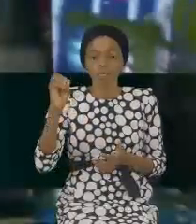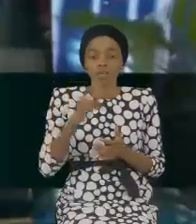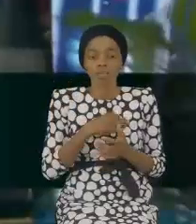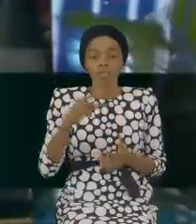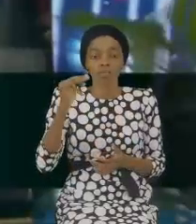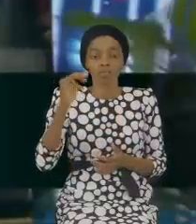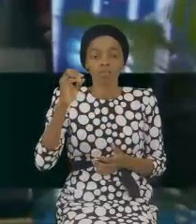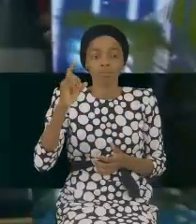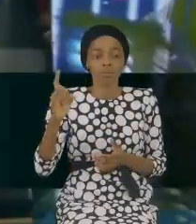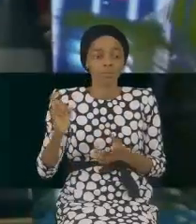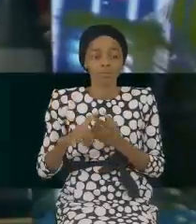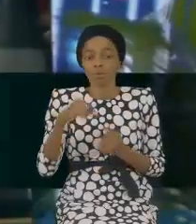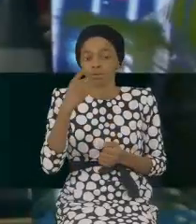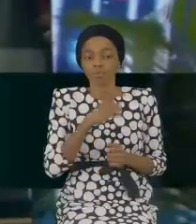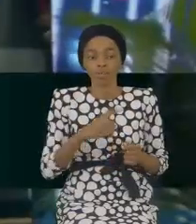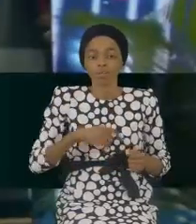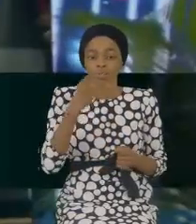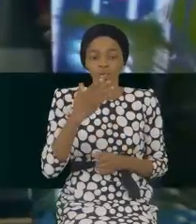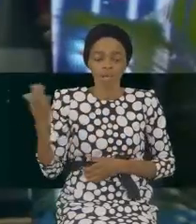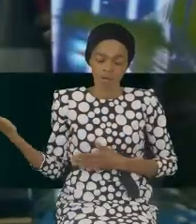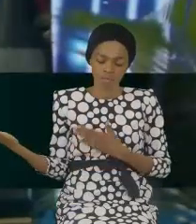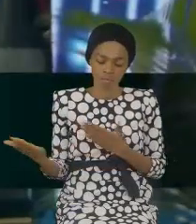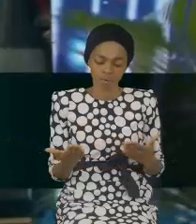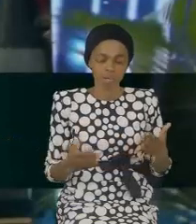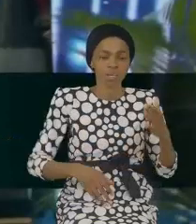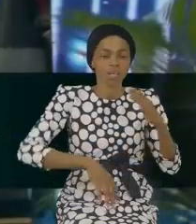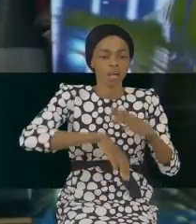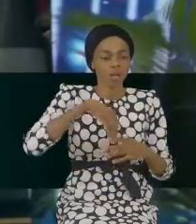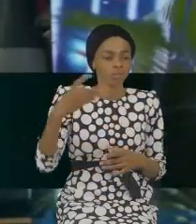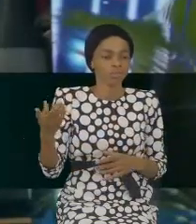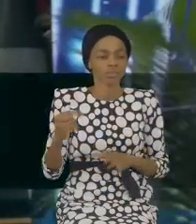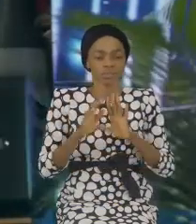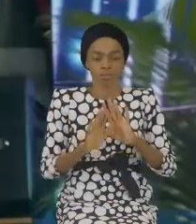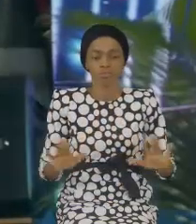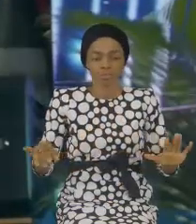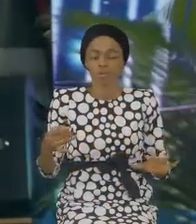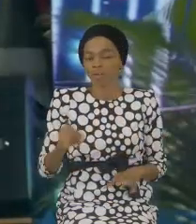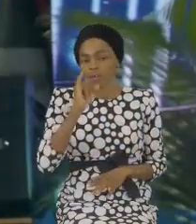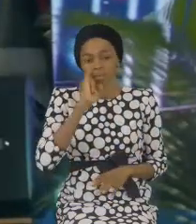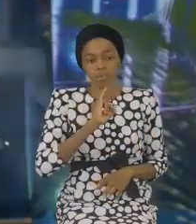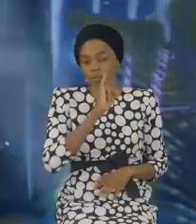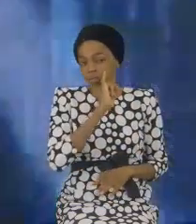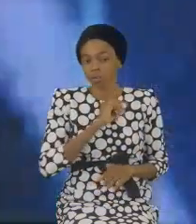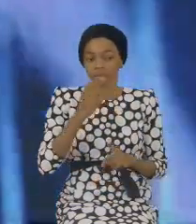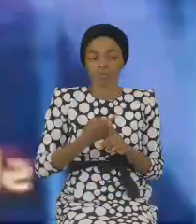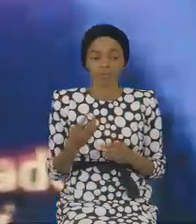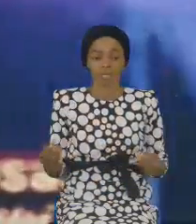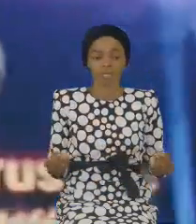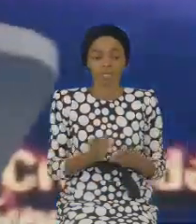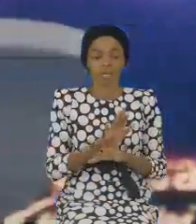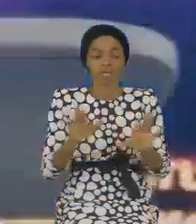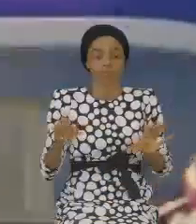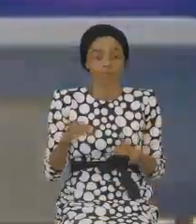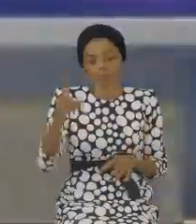Lord said, bring out the children of Israel from the land of